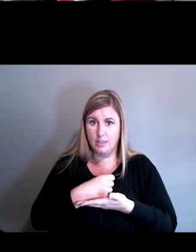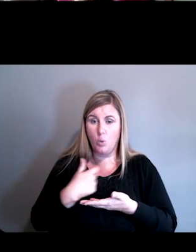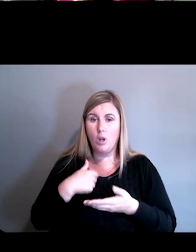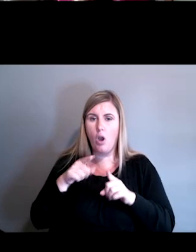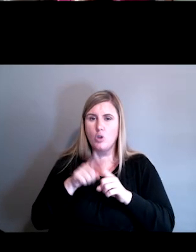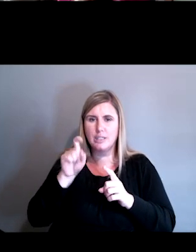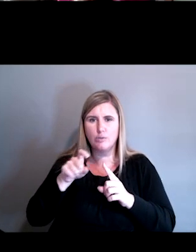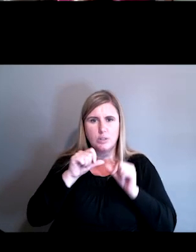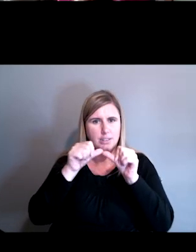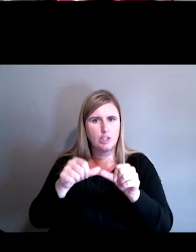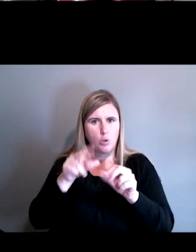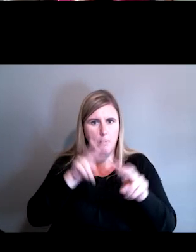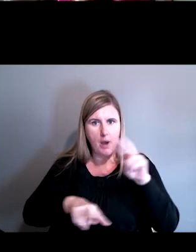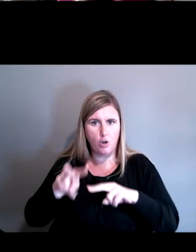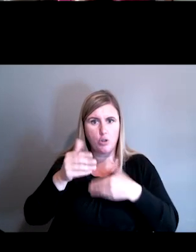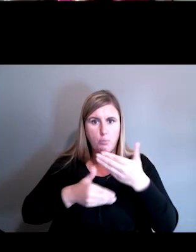as necessary.